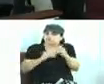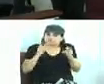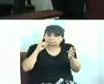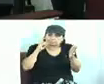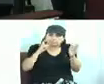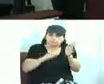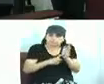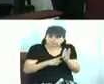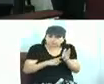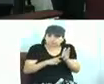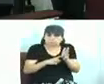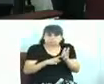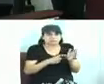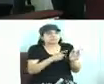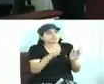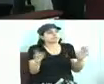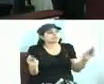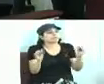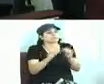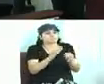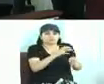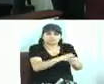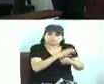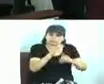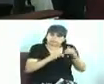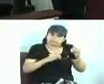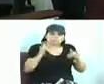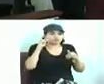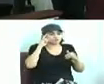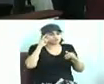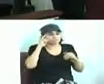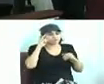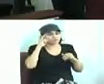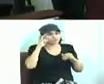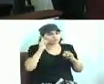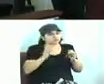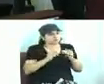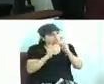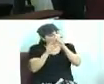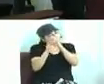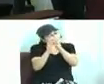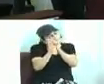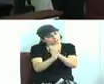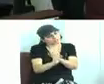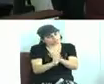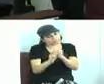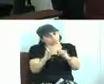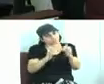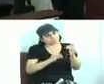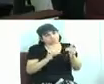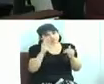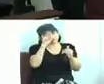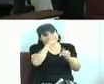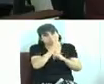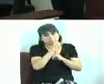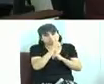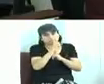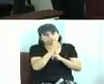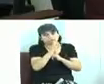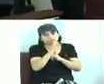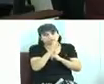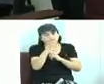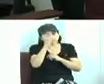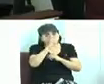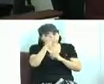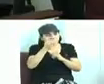recognize. You are more powerful than you think. More attractive than you assume. Wiser than